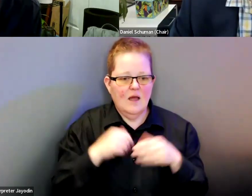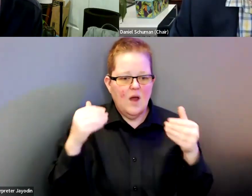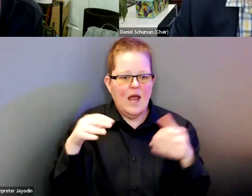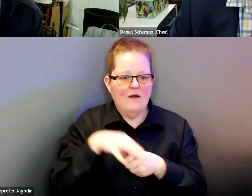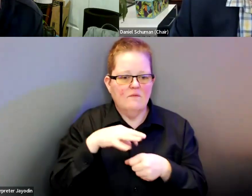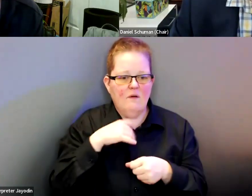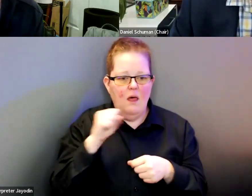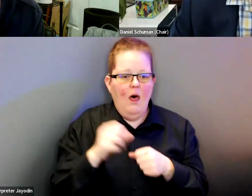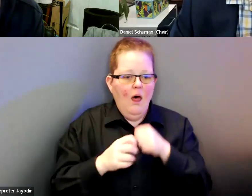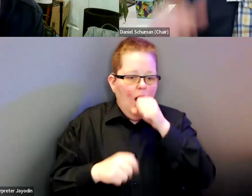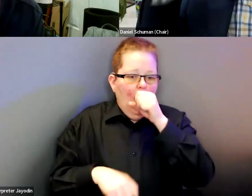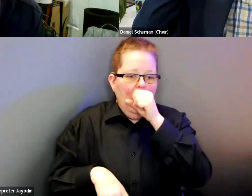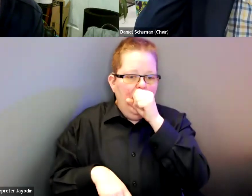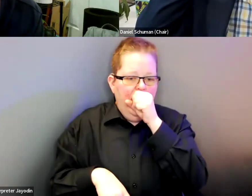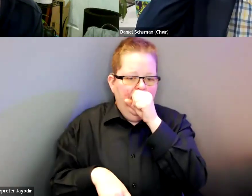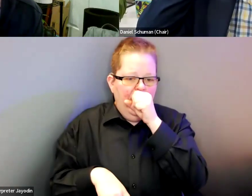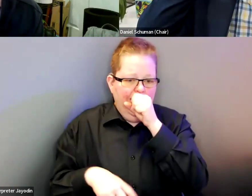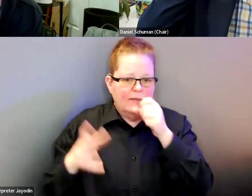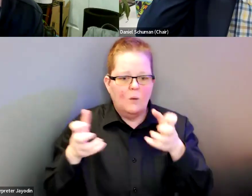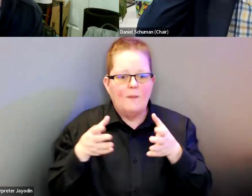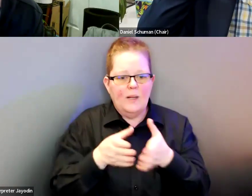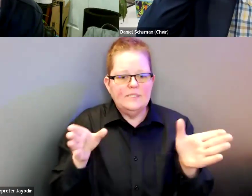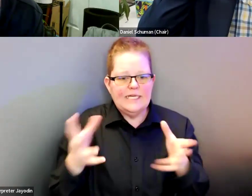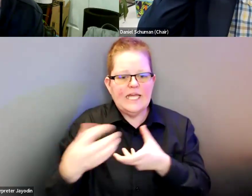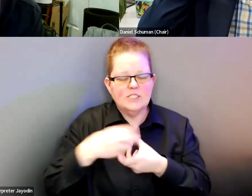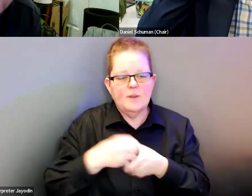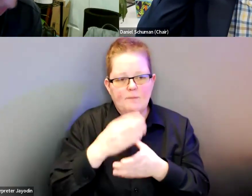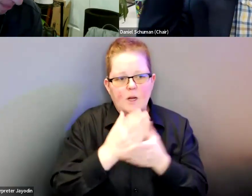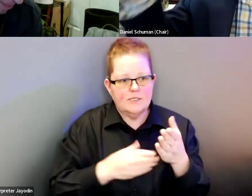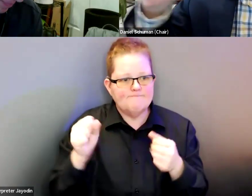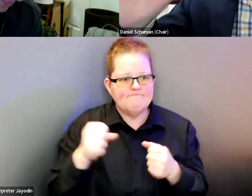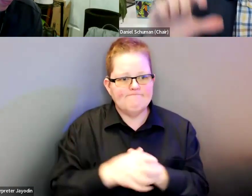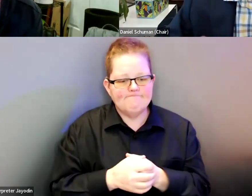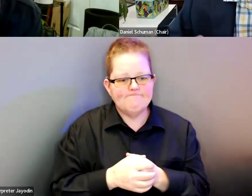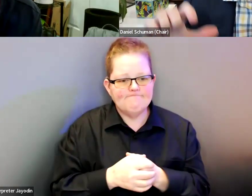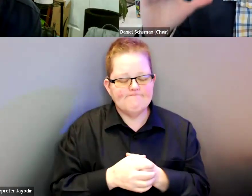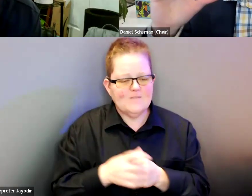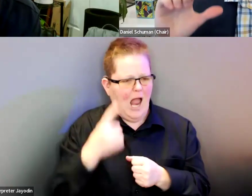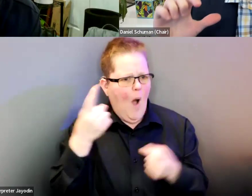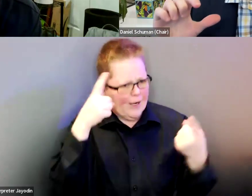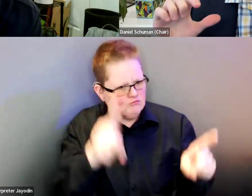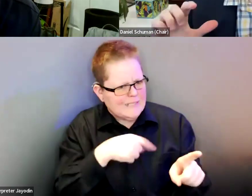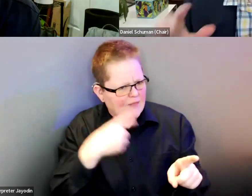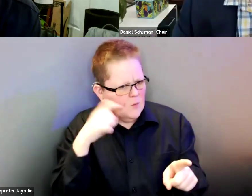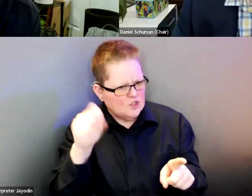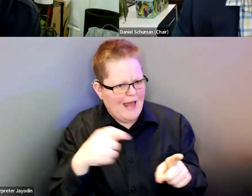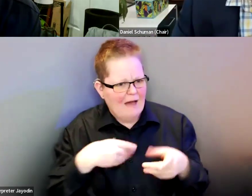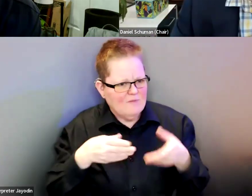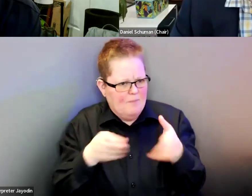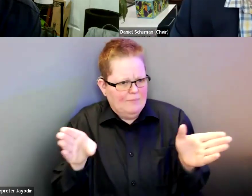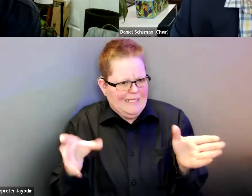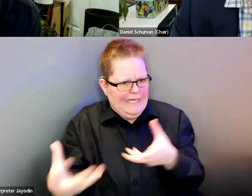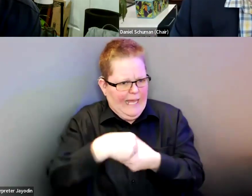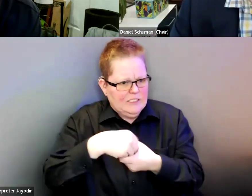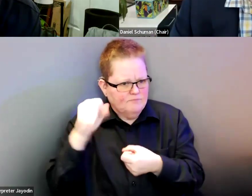but yeah. Okay. Well, I mean, I think we should do the public engagement part anyway. Like, yeah. I'm just trying to segment it. Yeah. Joyce.